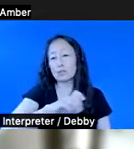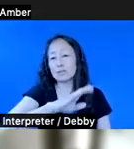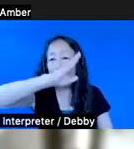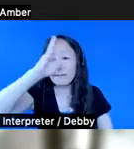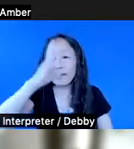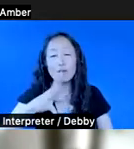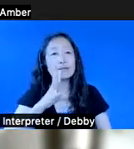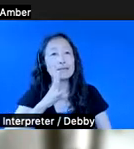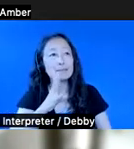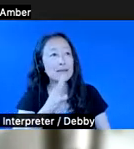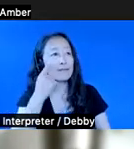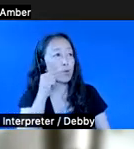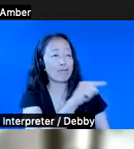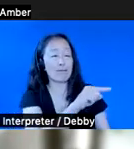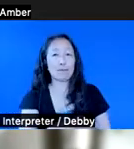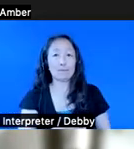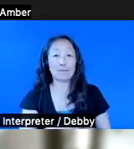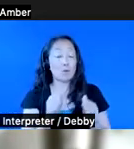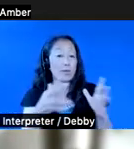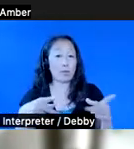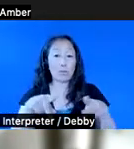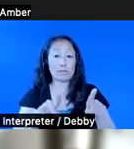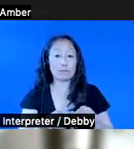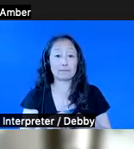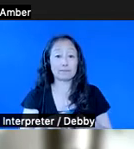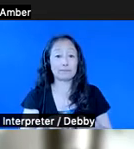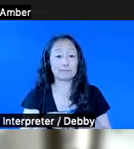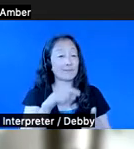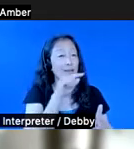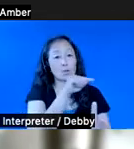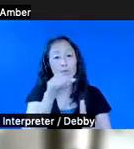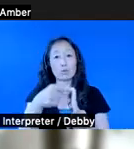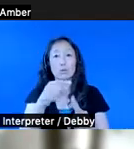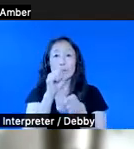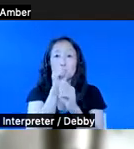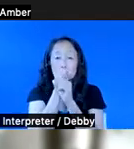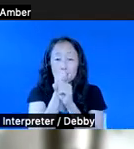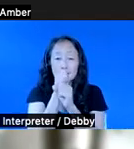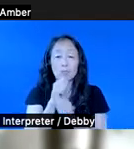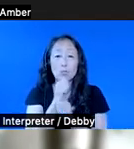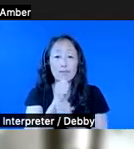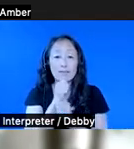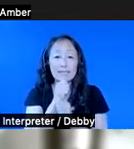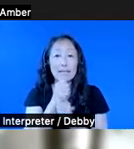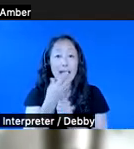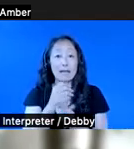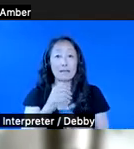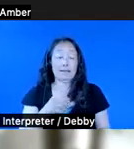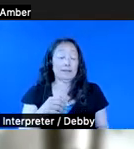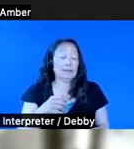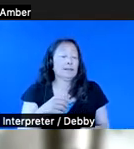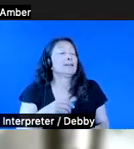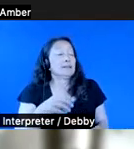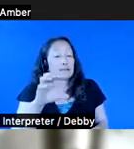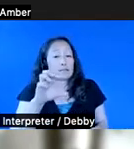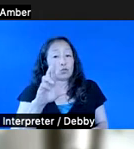them without that permission. I think that's really important, which goes back to the privacy and confidentiality, right? In the systems, right? Like, because your